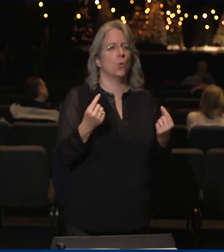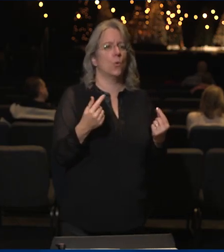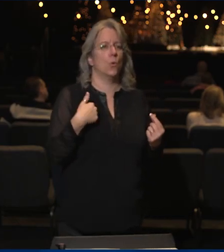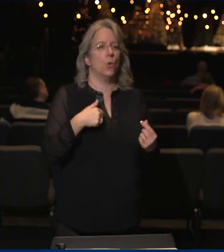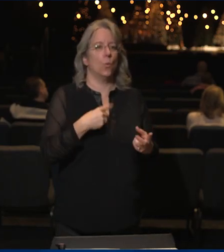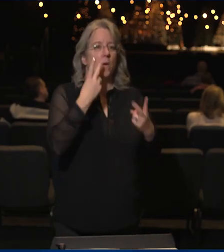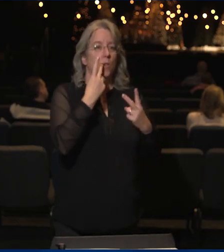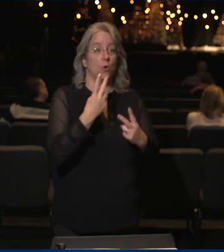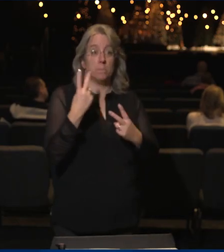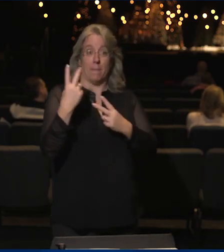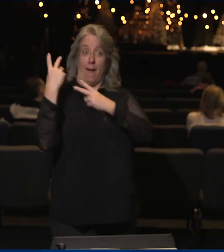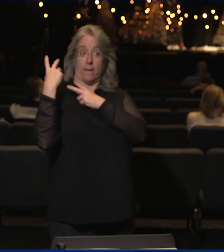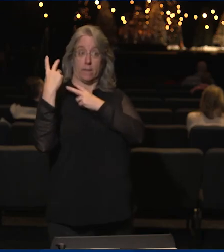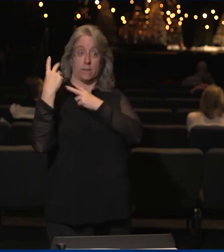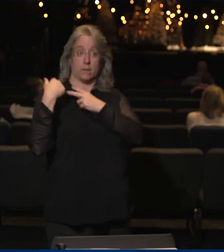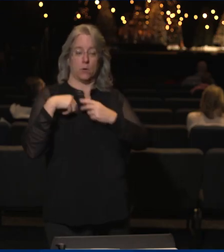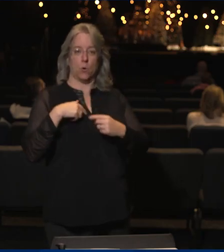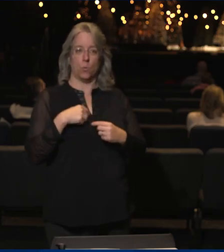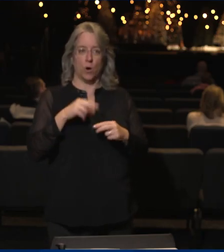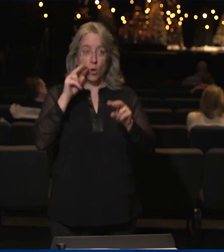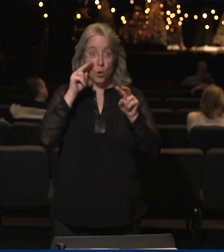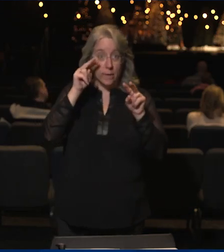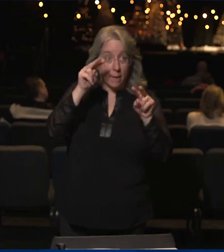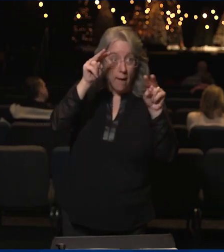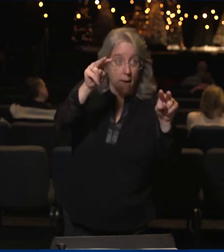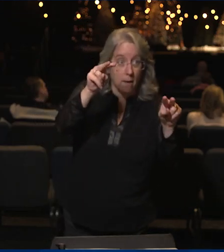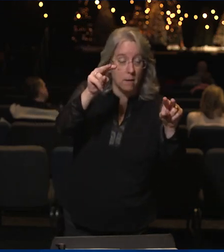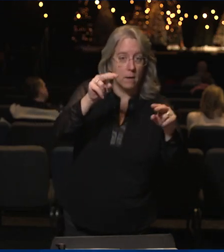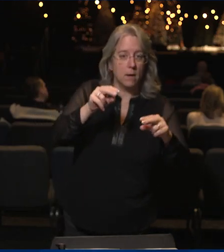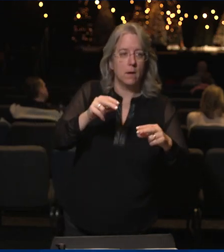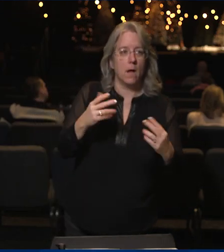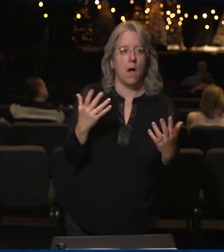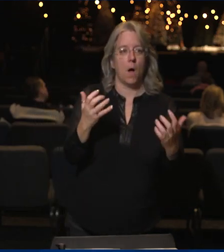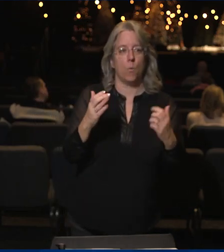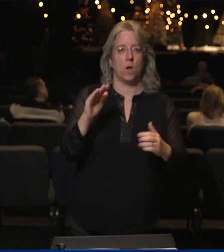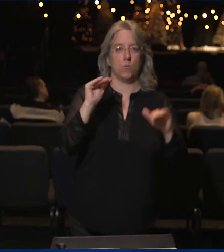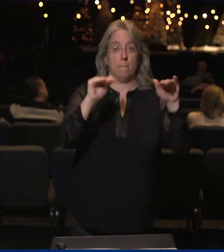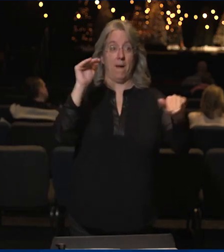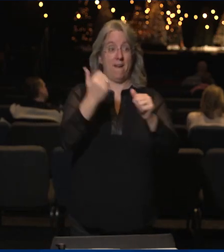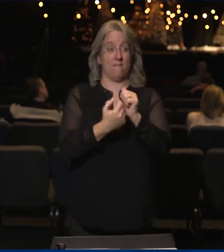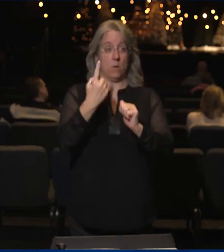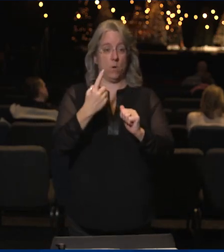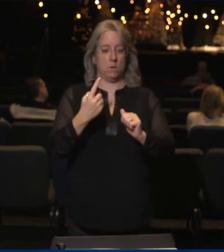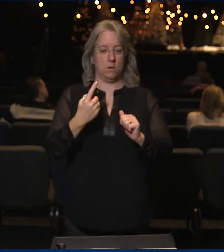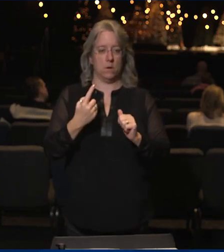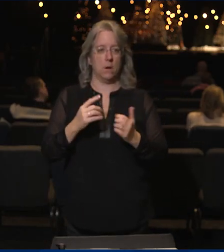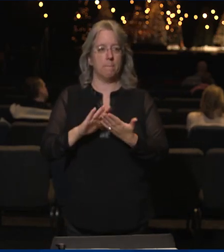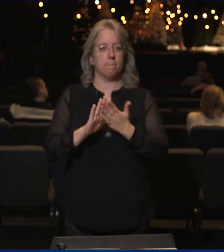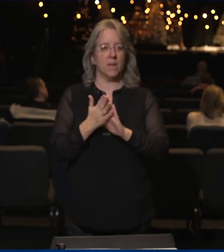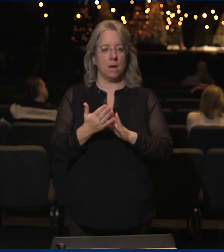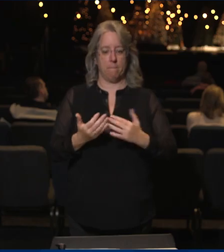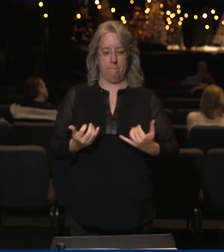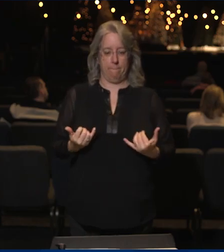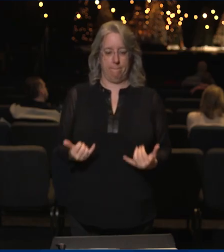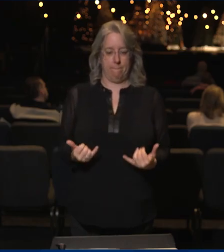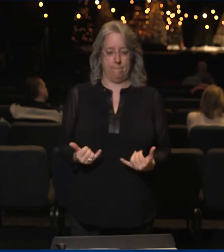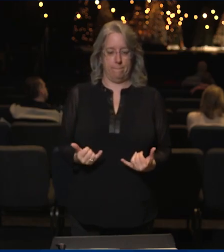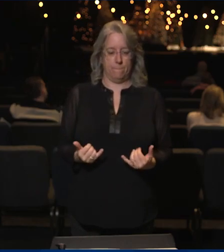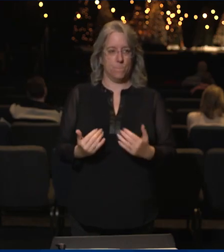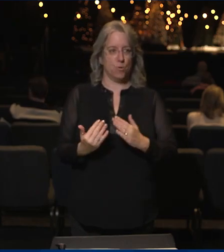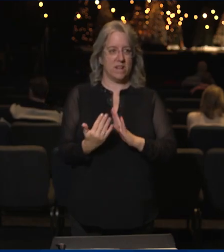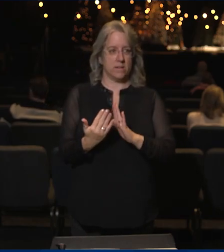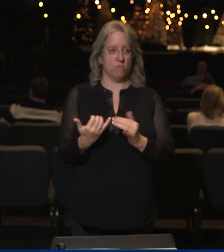and I want to remind us as we close to be present. The psalmist